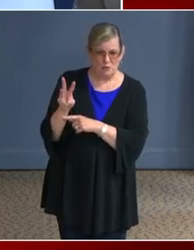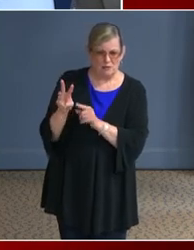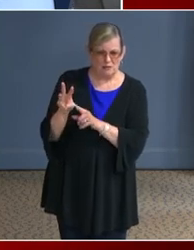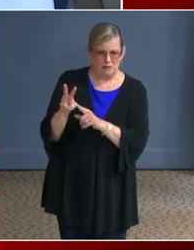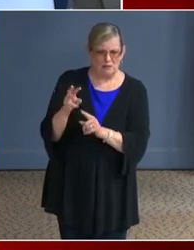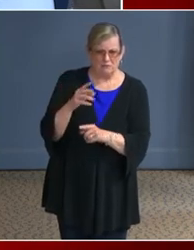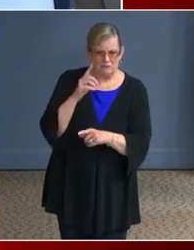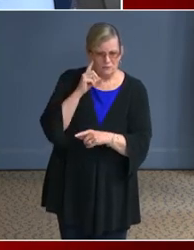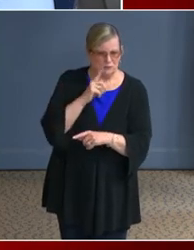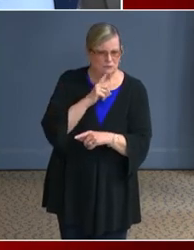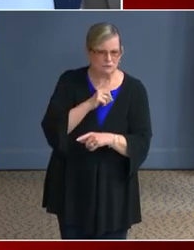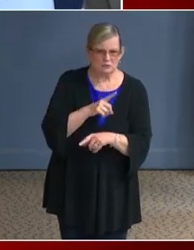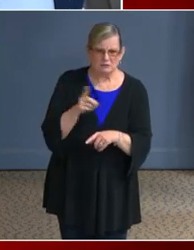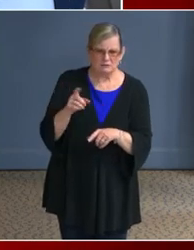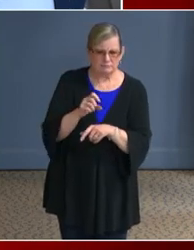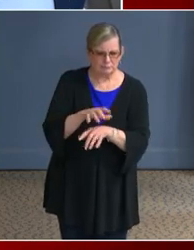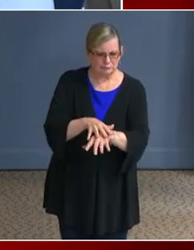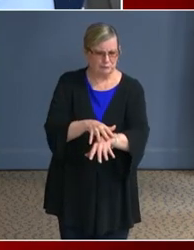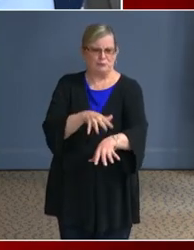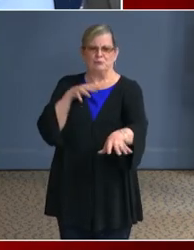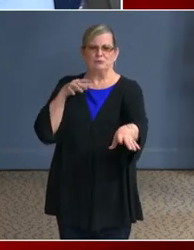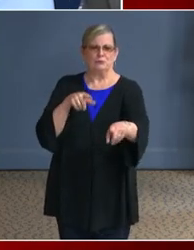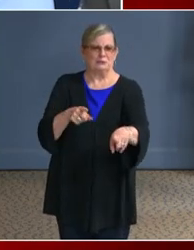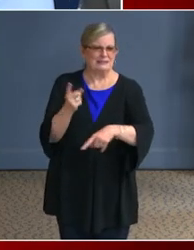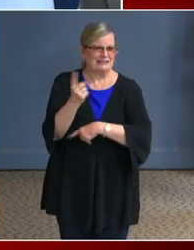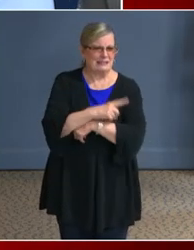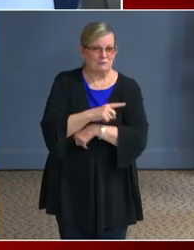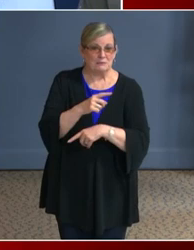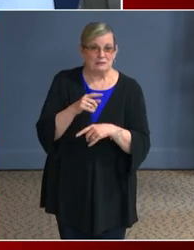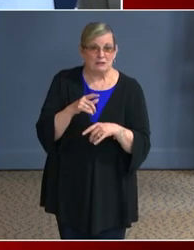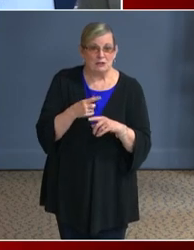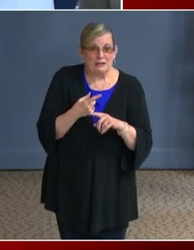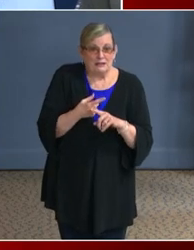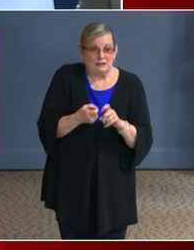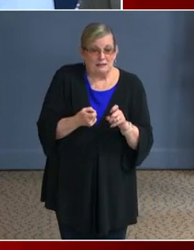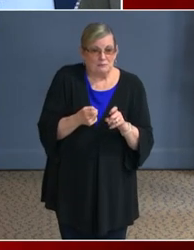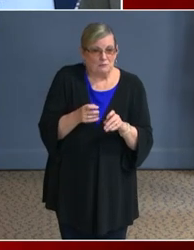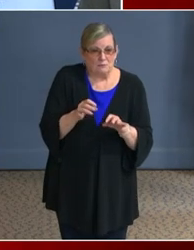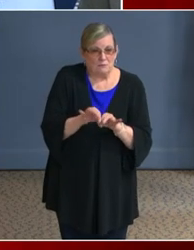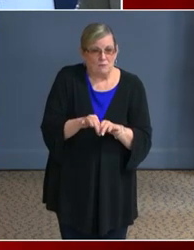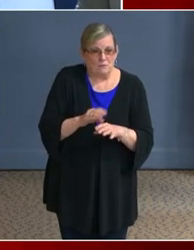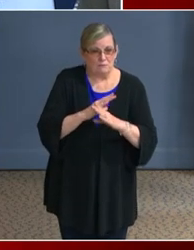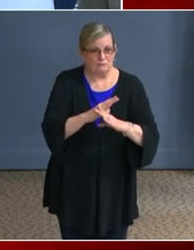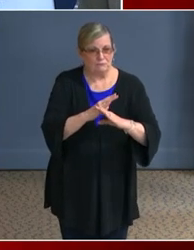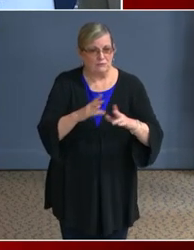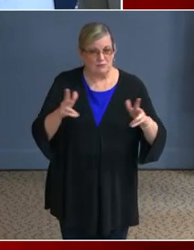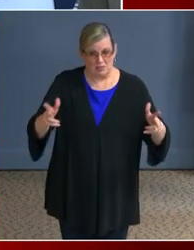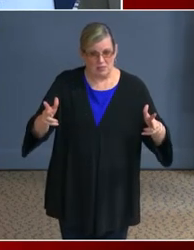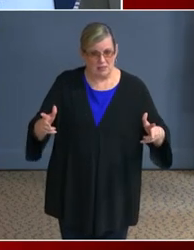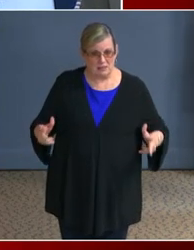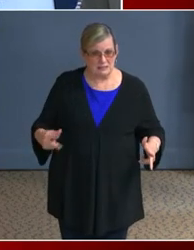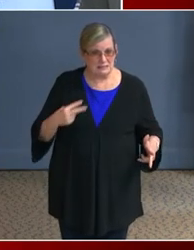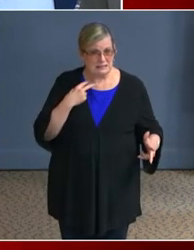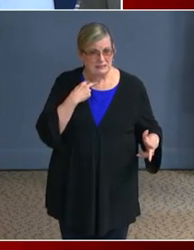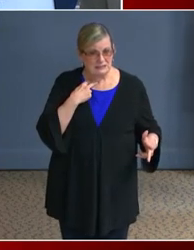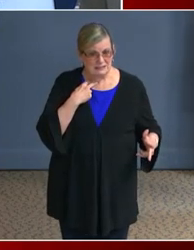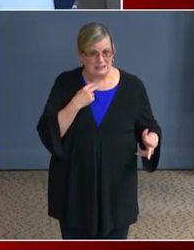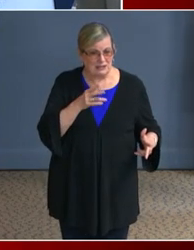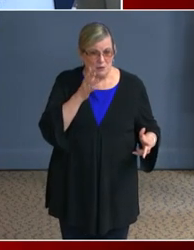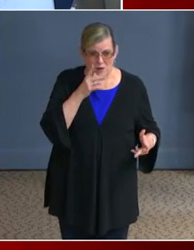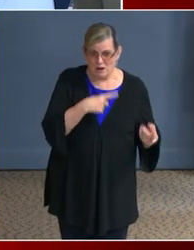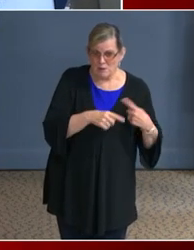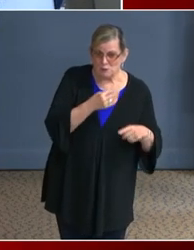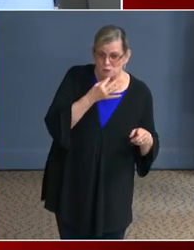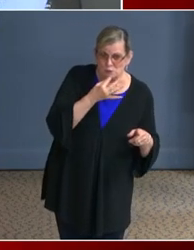there's not, enforcement keeping people from staying on the side of the roads during those times. Well, it is coming soon. Yeah, do you have any